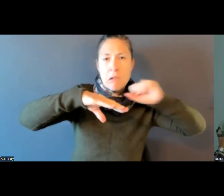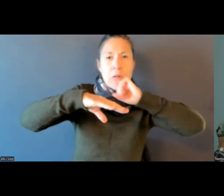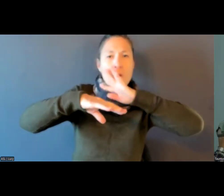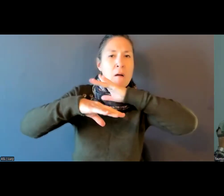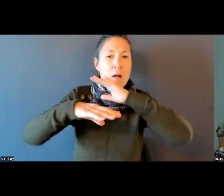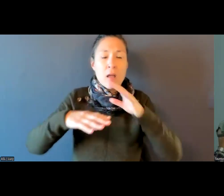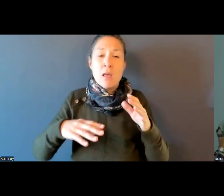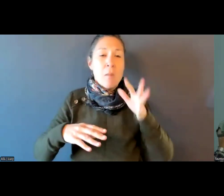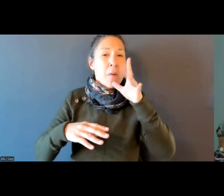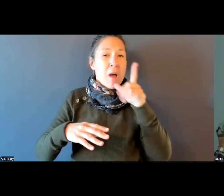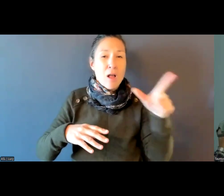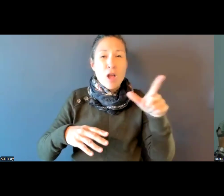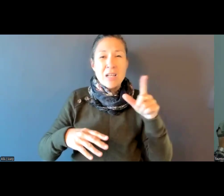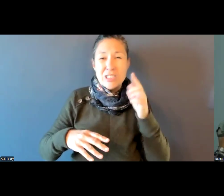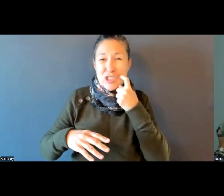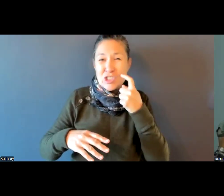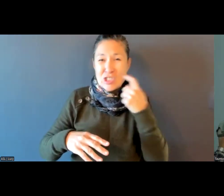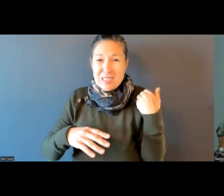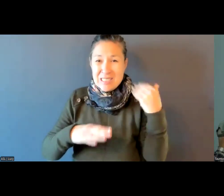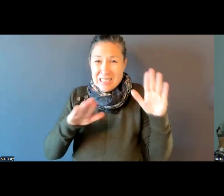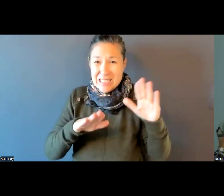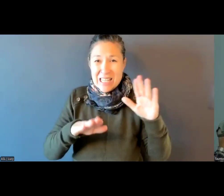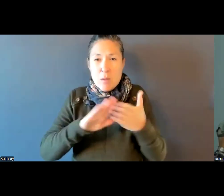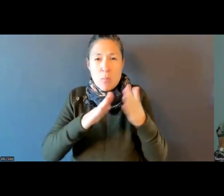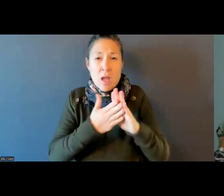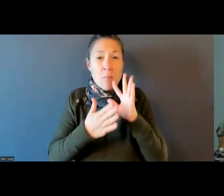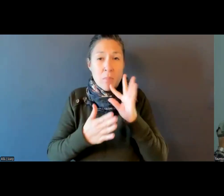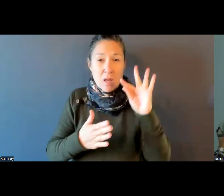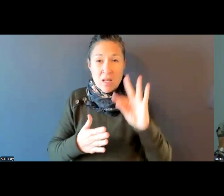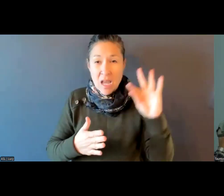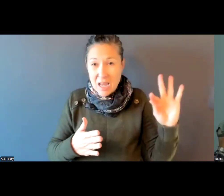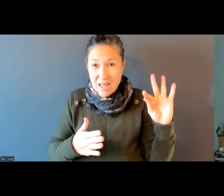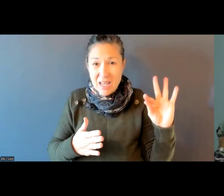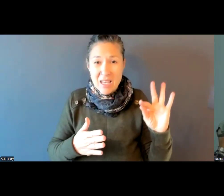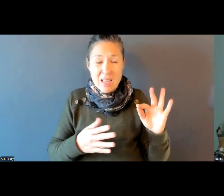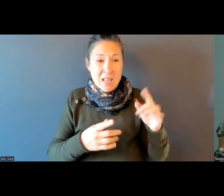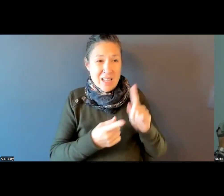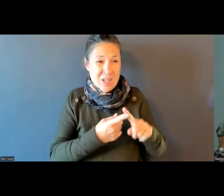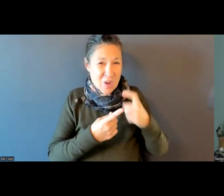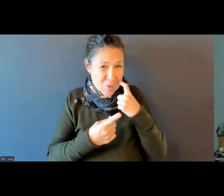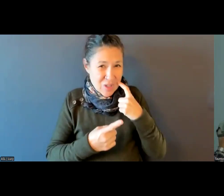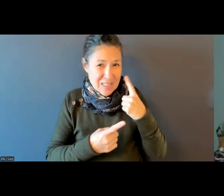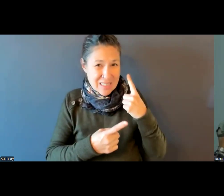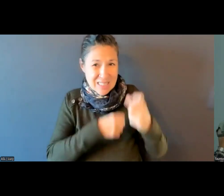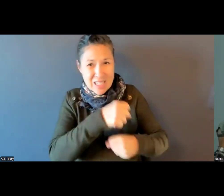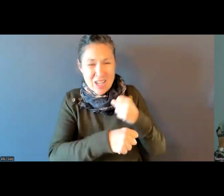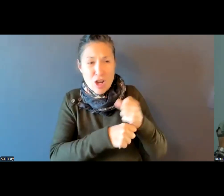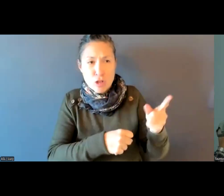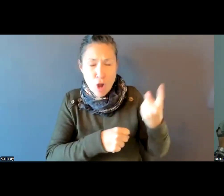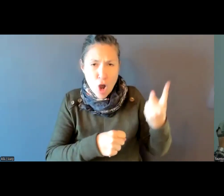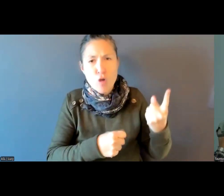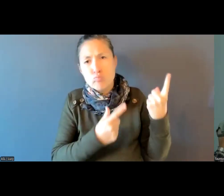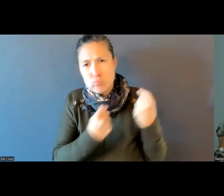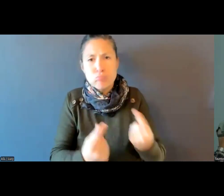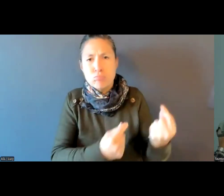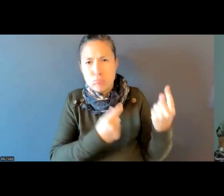turned 99 on Sunday. She's, up until this past year, been very active, moving around on